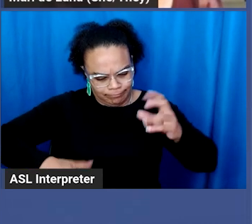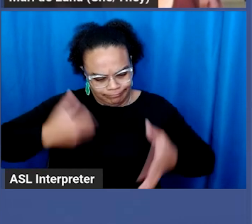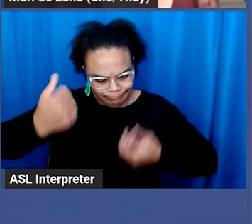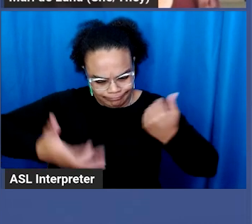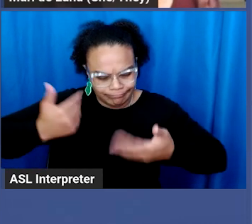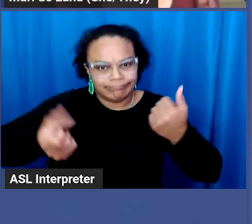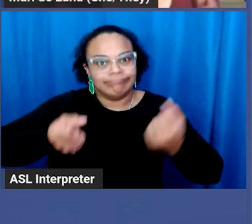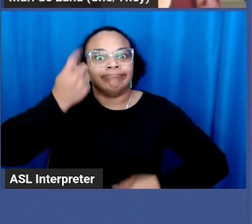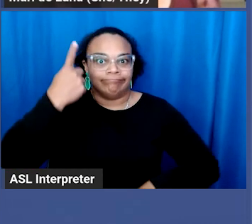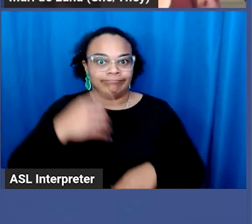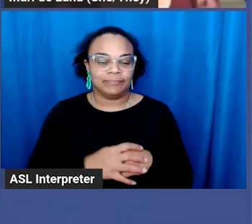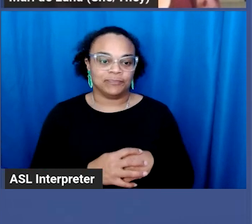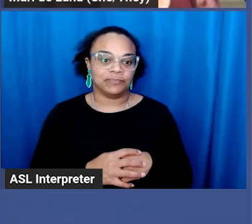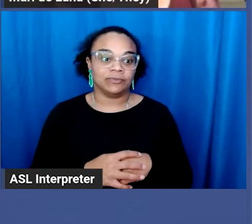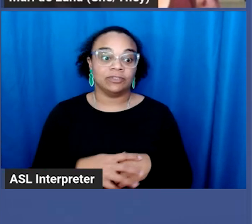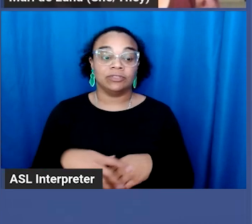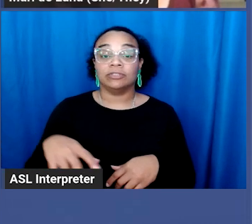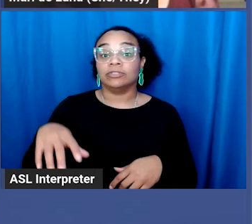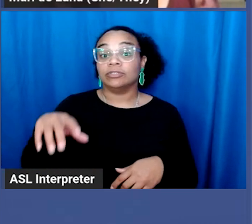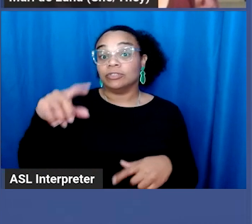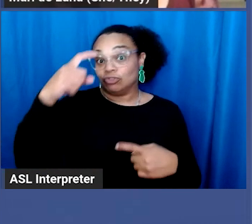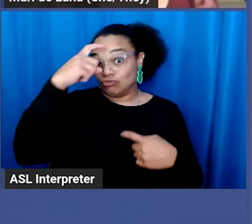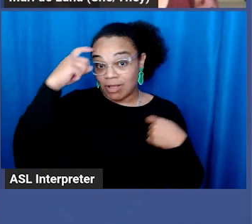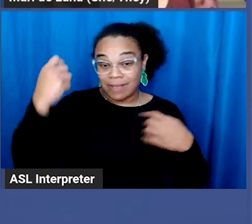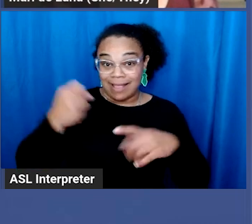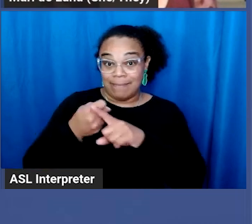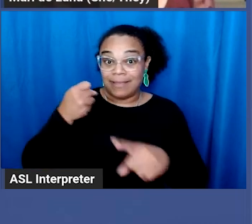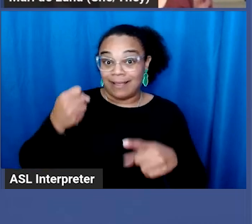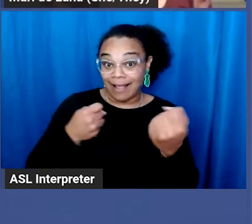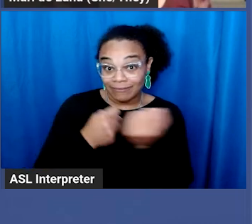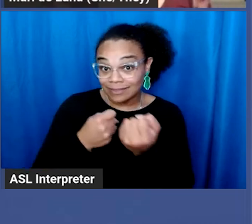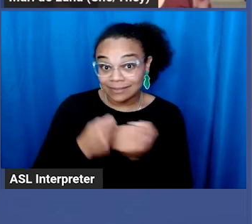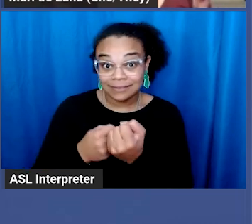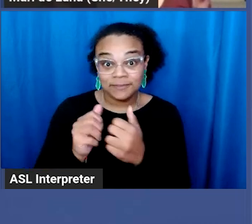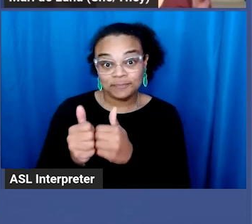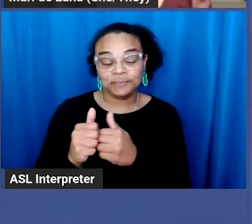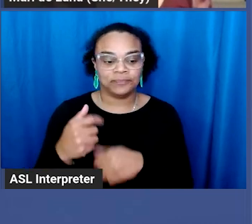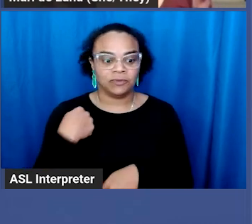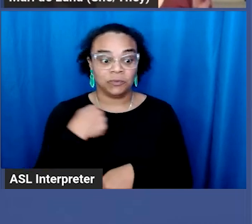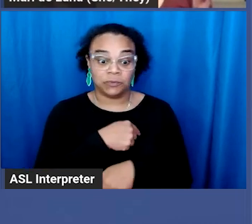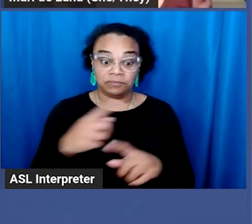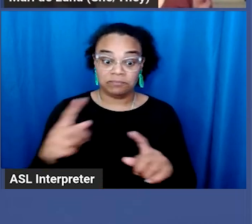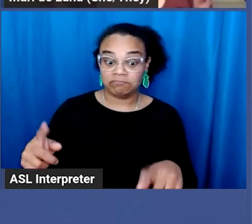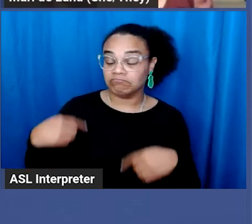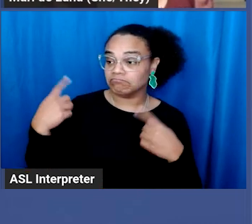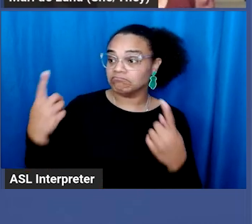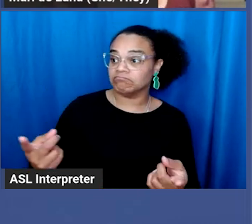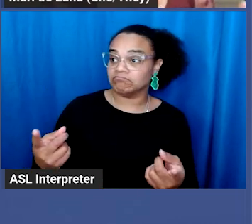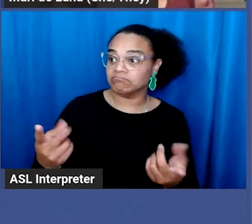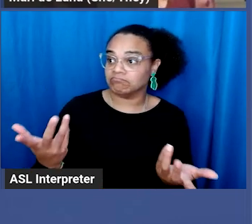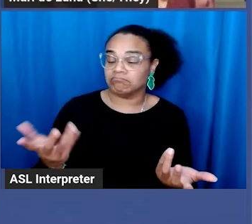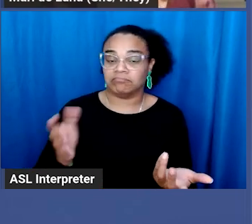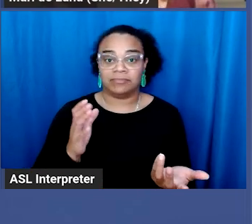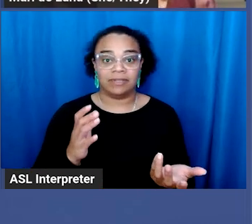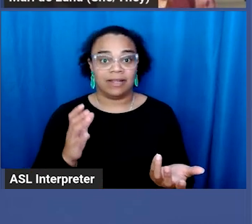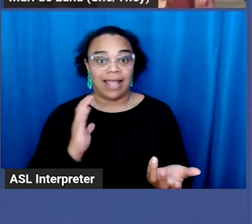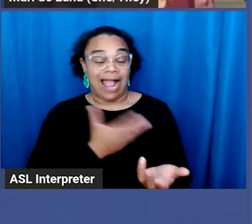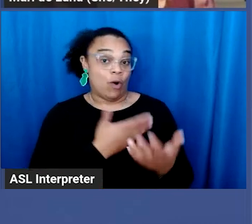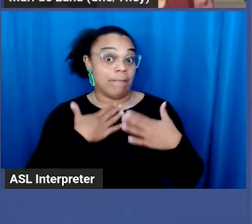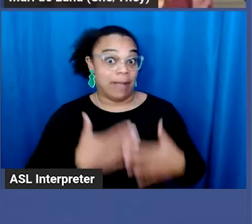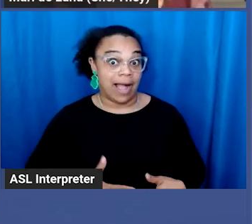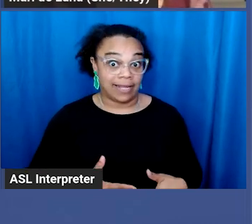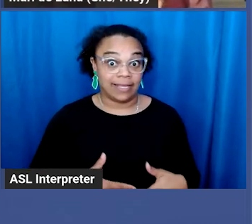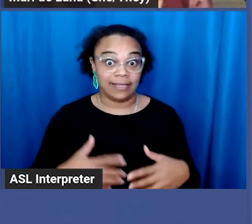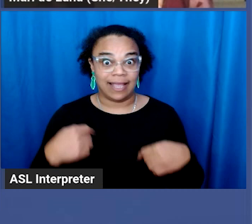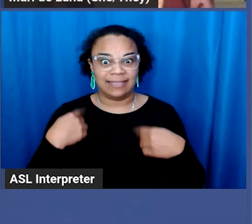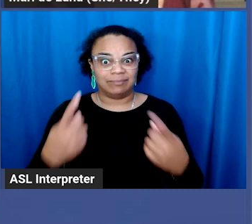And so trauma's impact in advocacy spaces, we have then our body as the site of